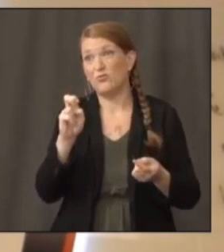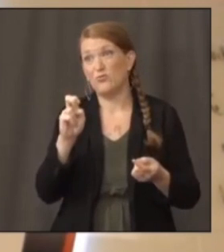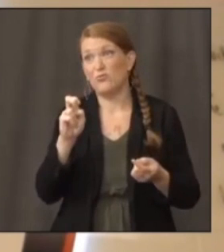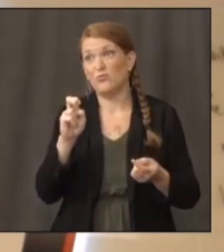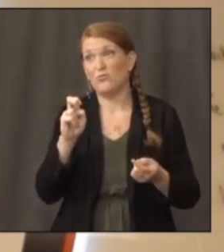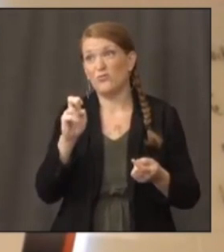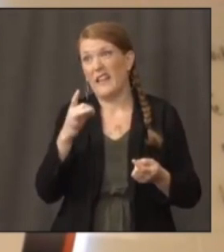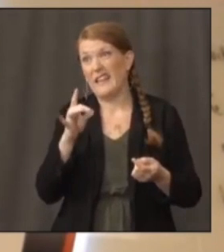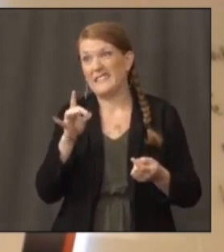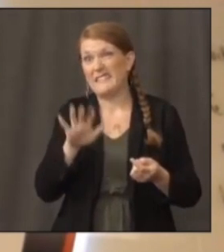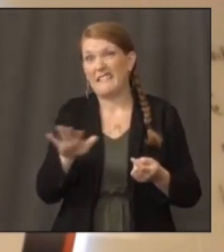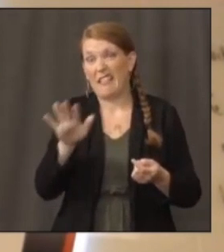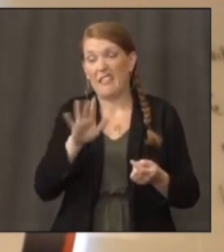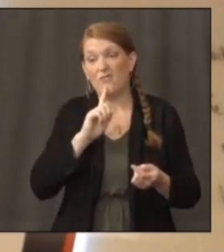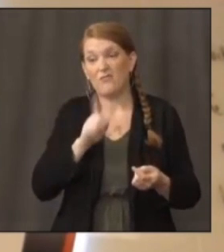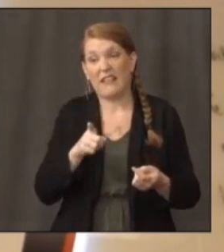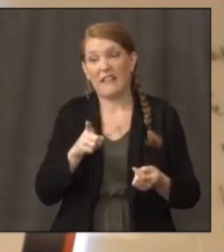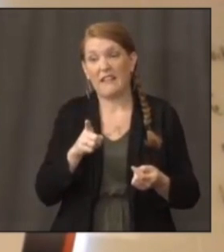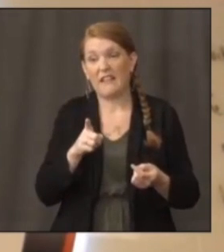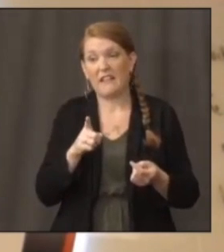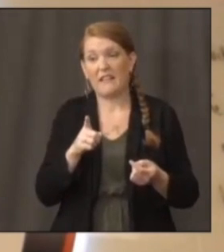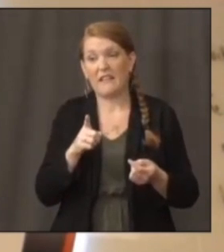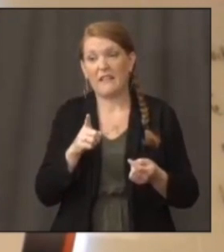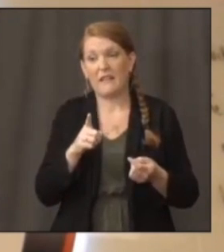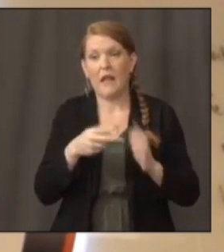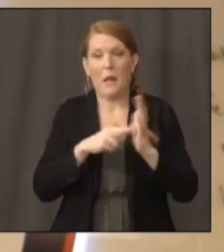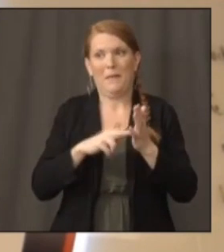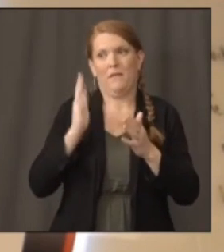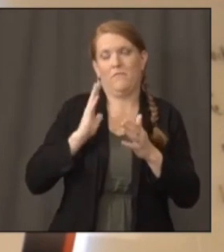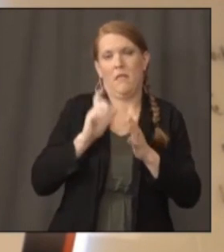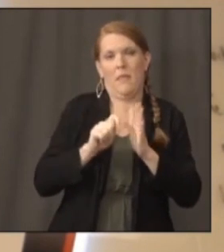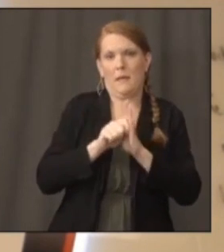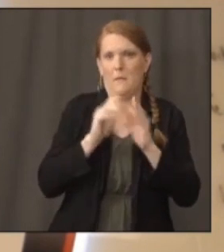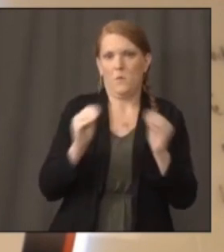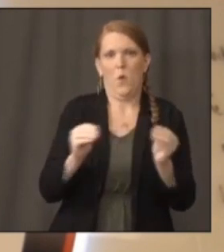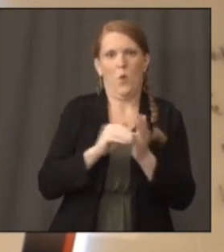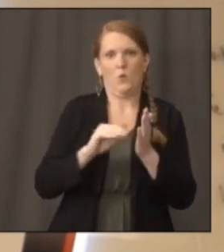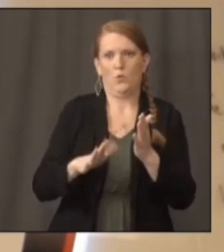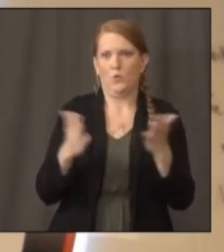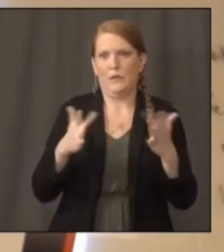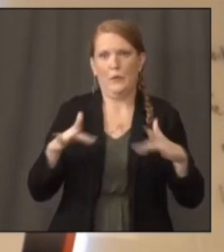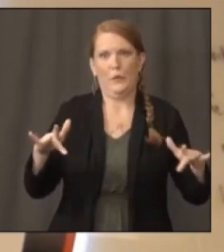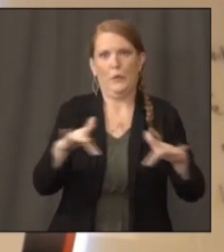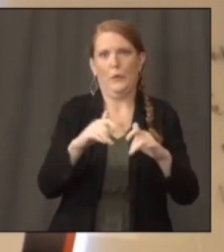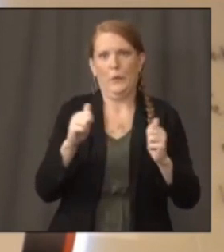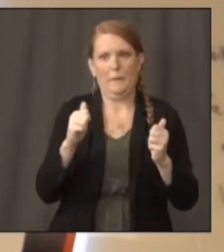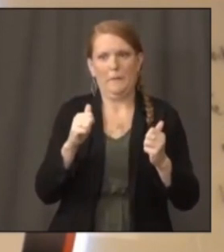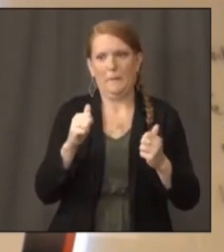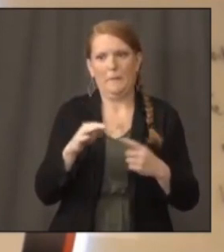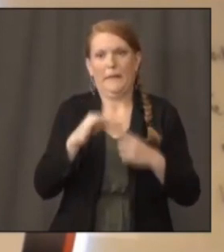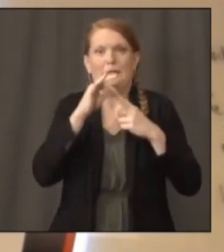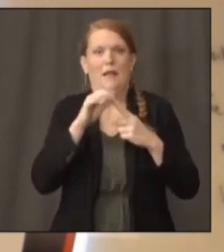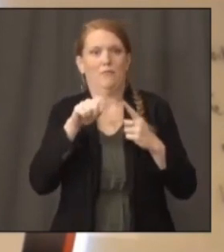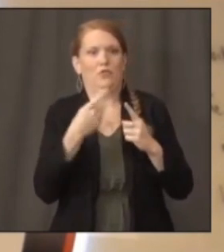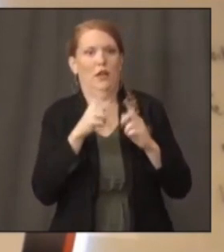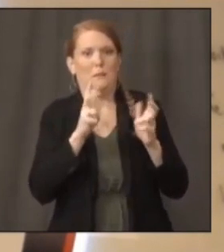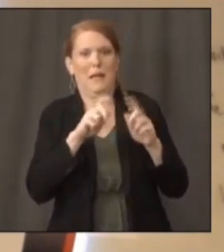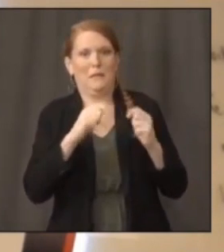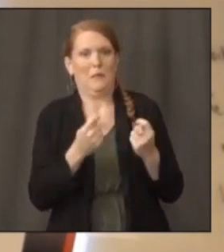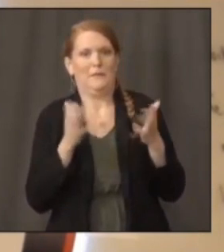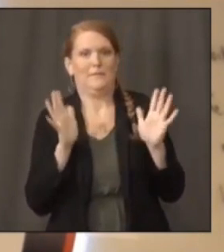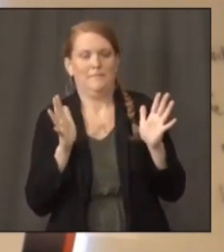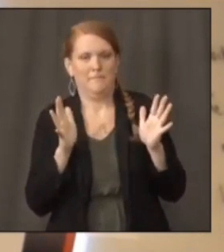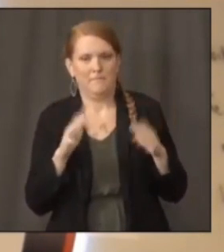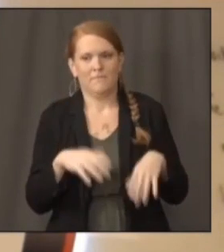team when there are no students on campus, with the exception of the basketball team. But